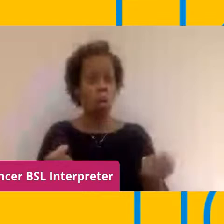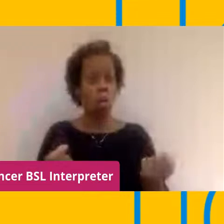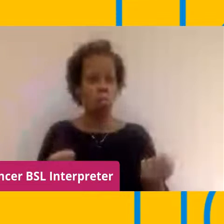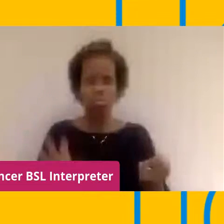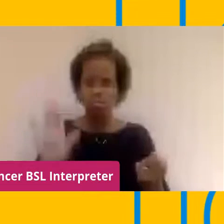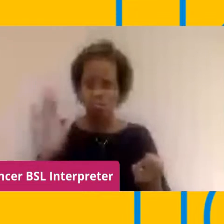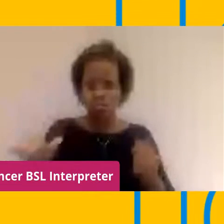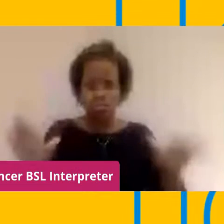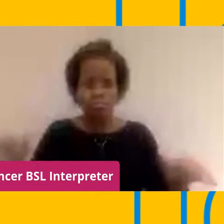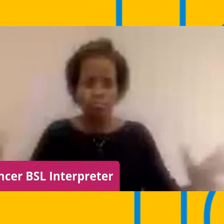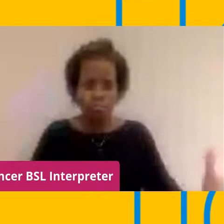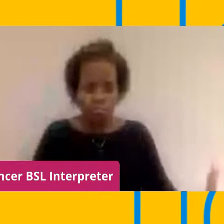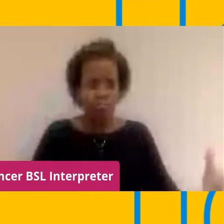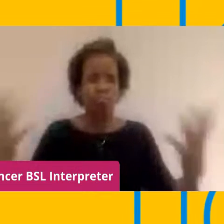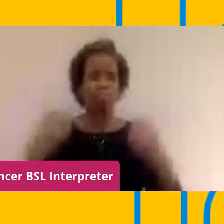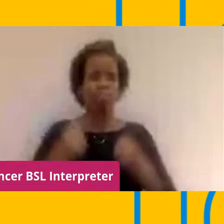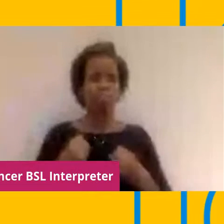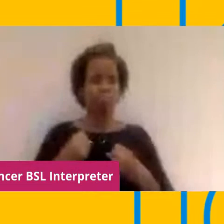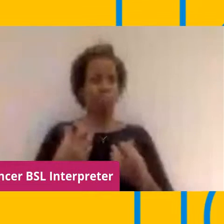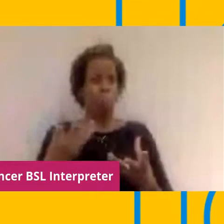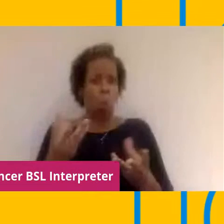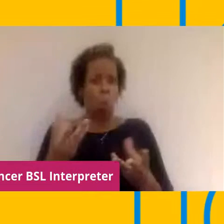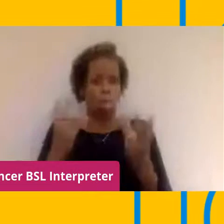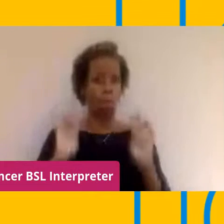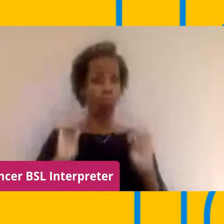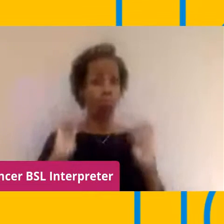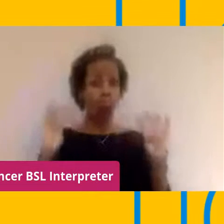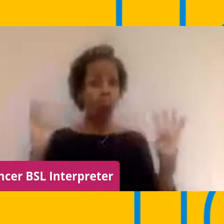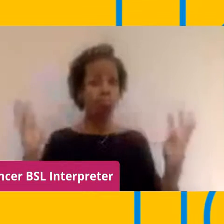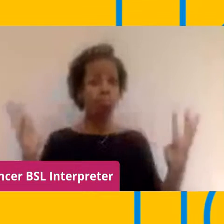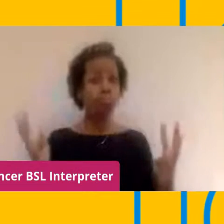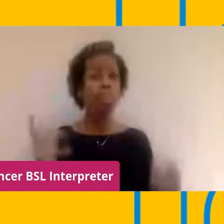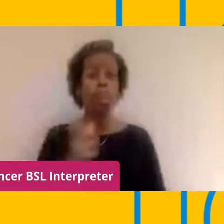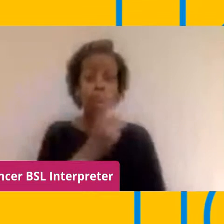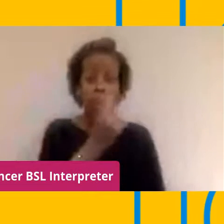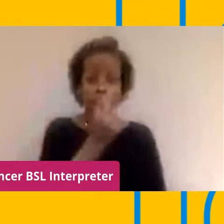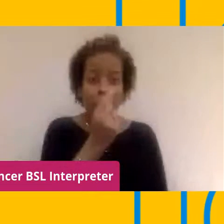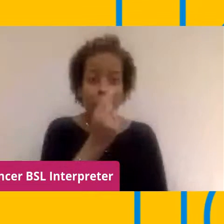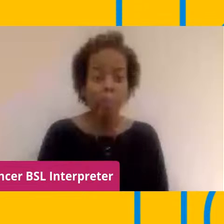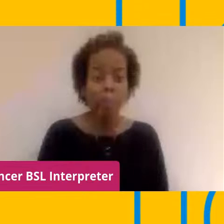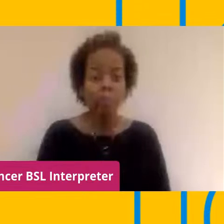it, engage, actually, that's a really good reason for them to get involved.